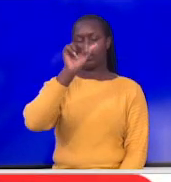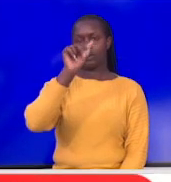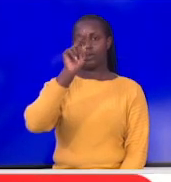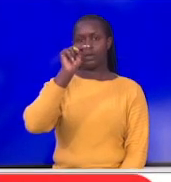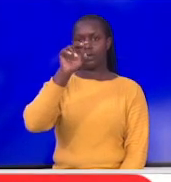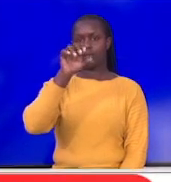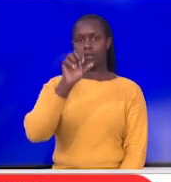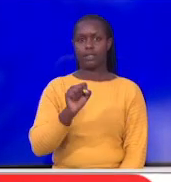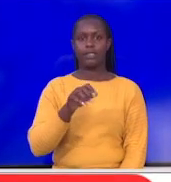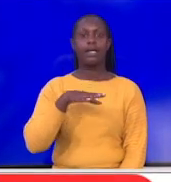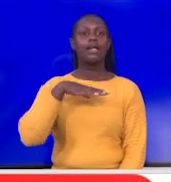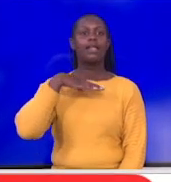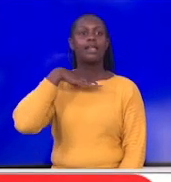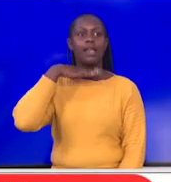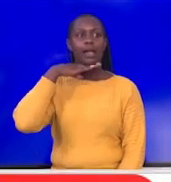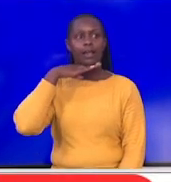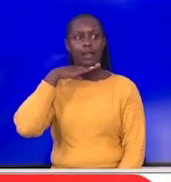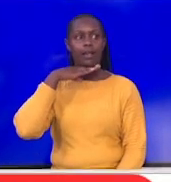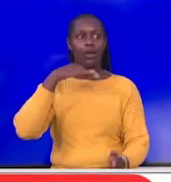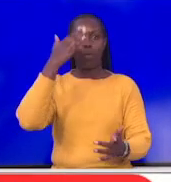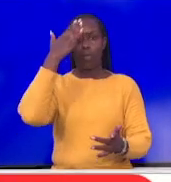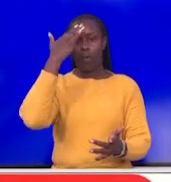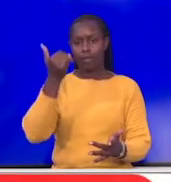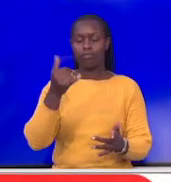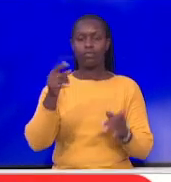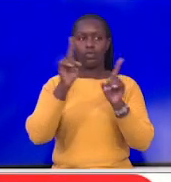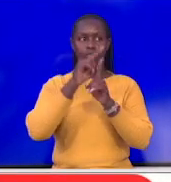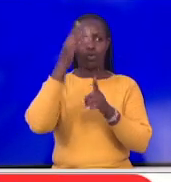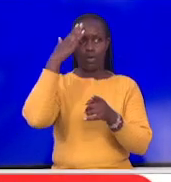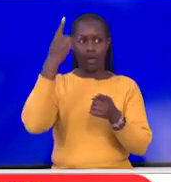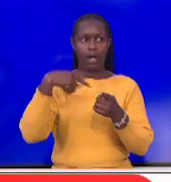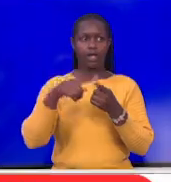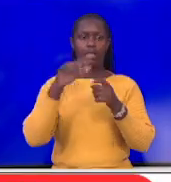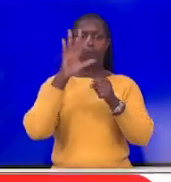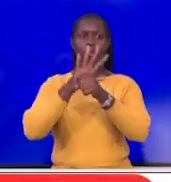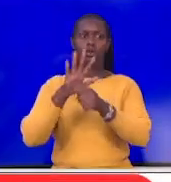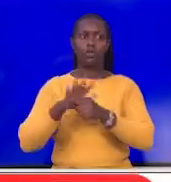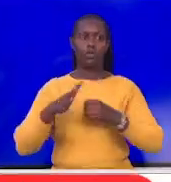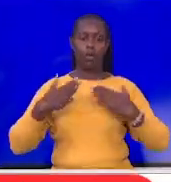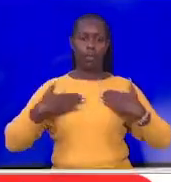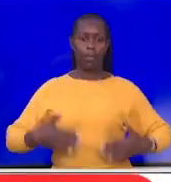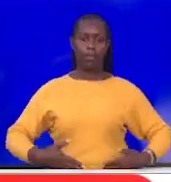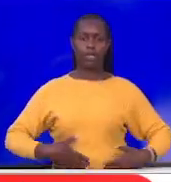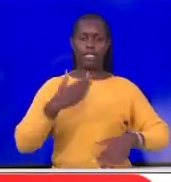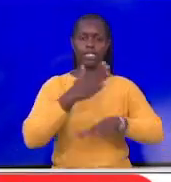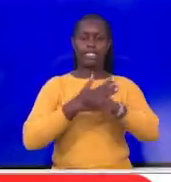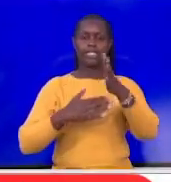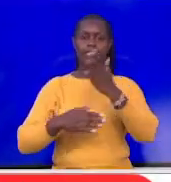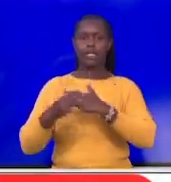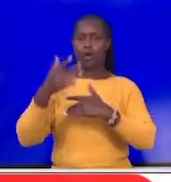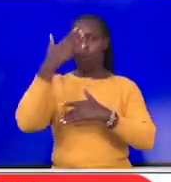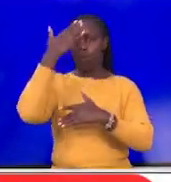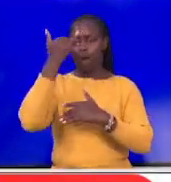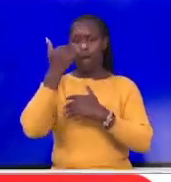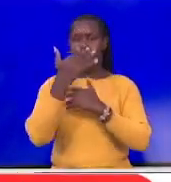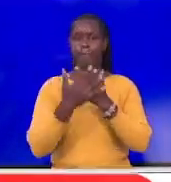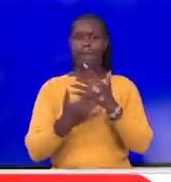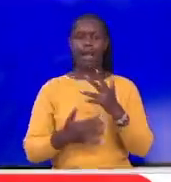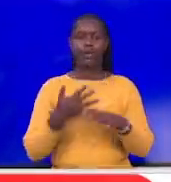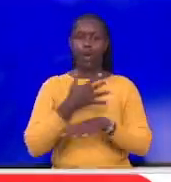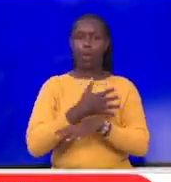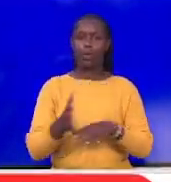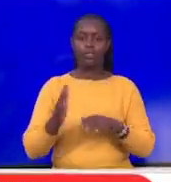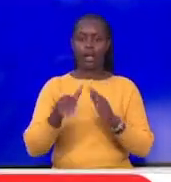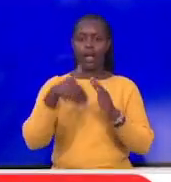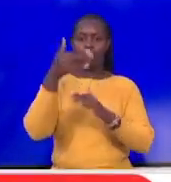untimely death, the cause of death identified as multiple organ injuries due to blunt force trauma after participating in